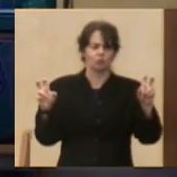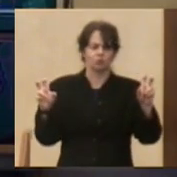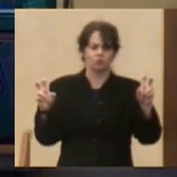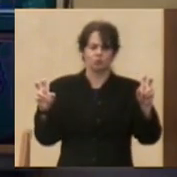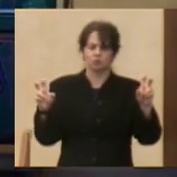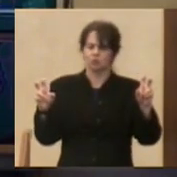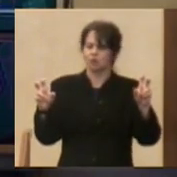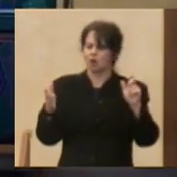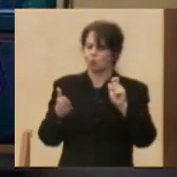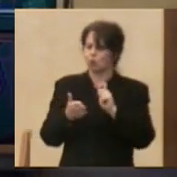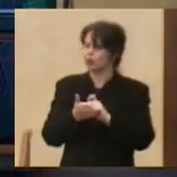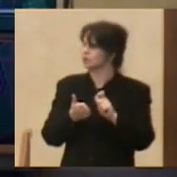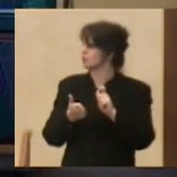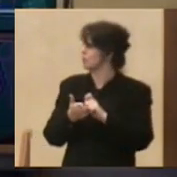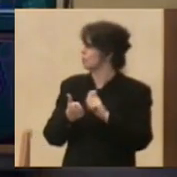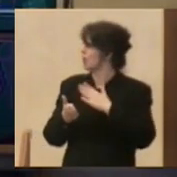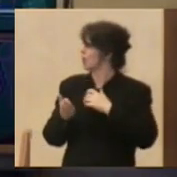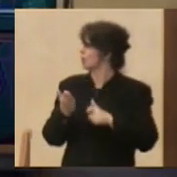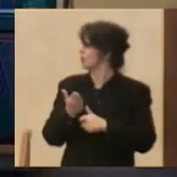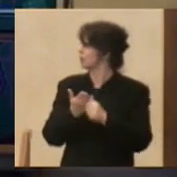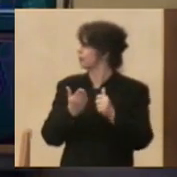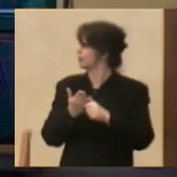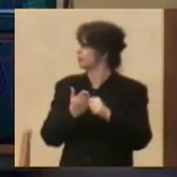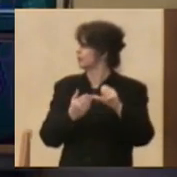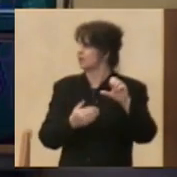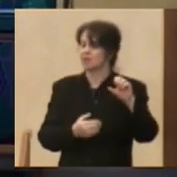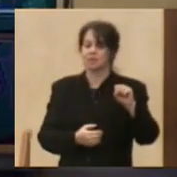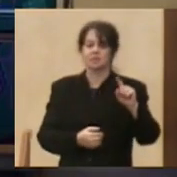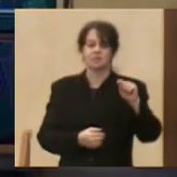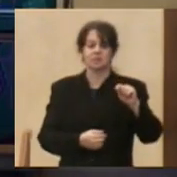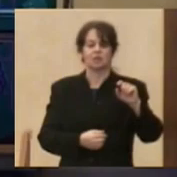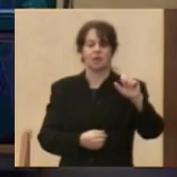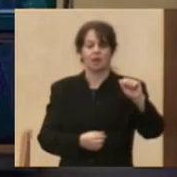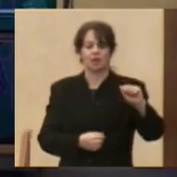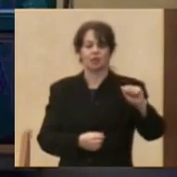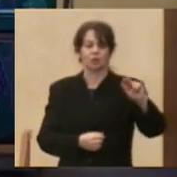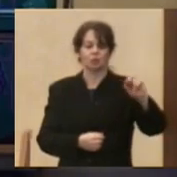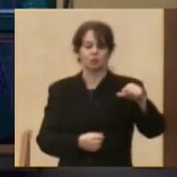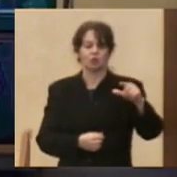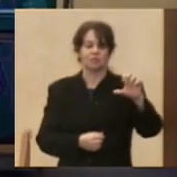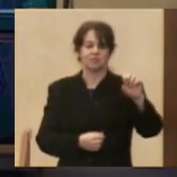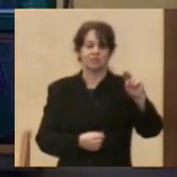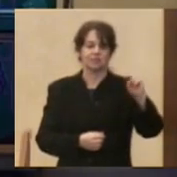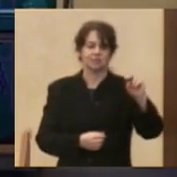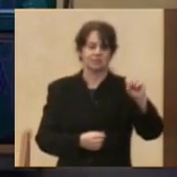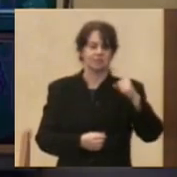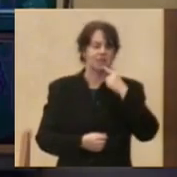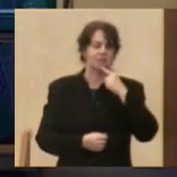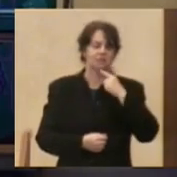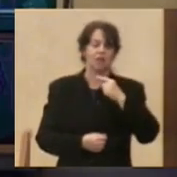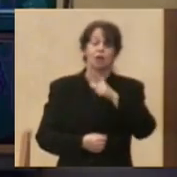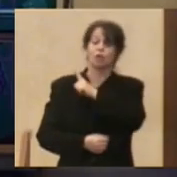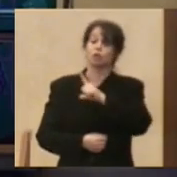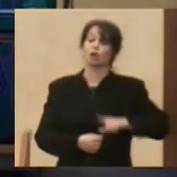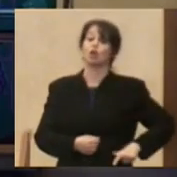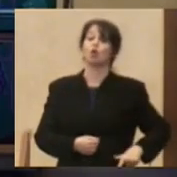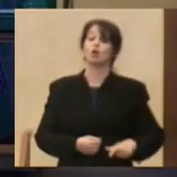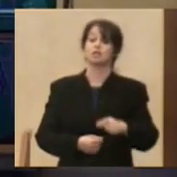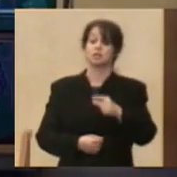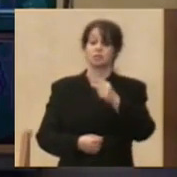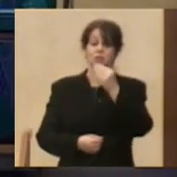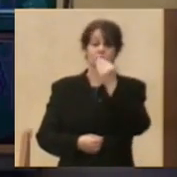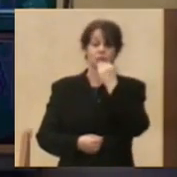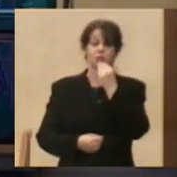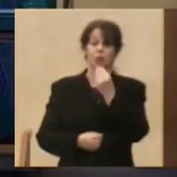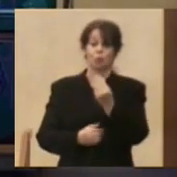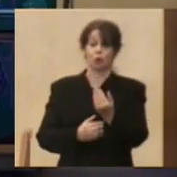my bulletin here. St. Augustine said that the Lord's Supper invites people to receive